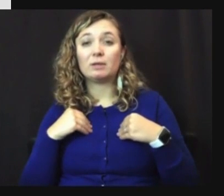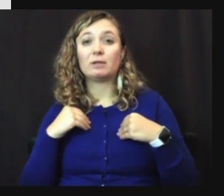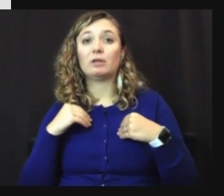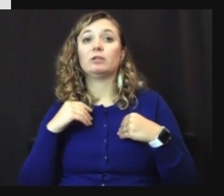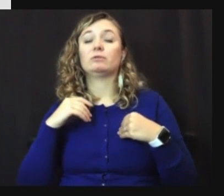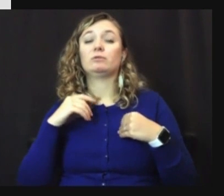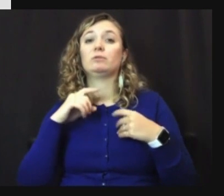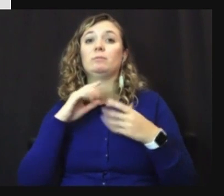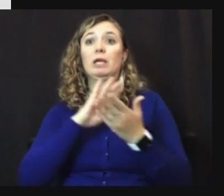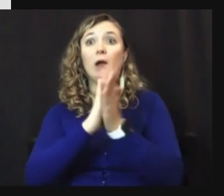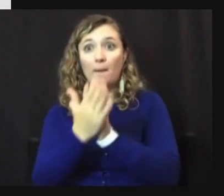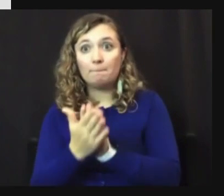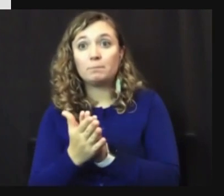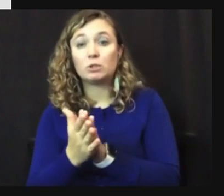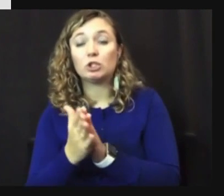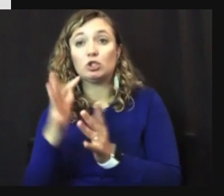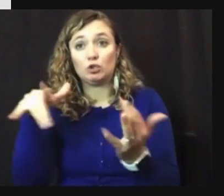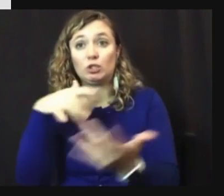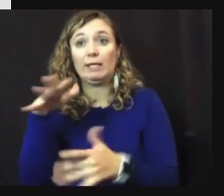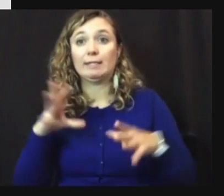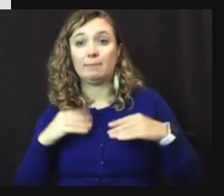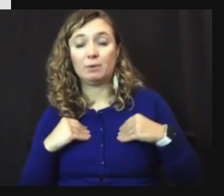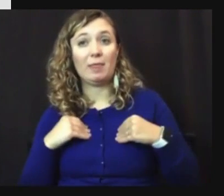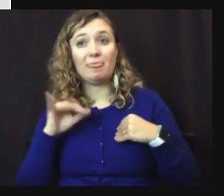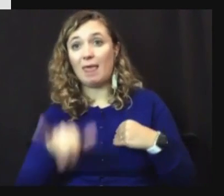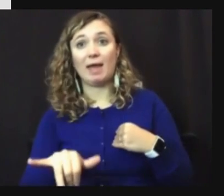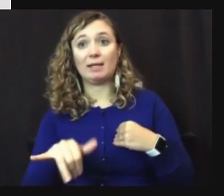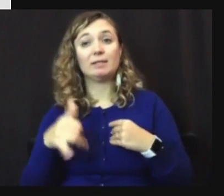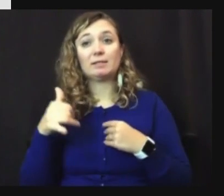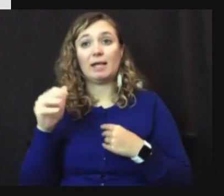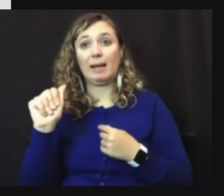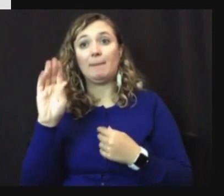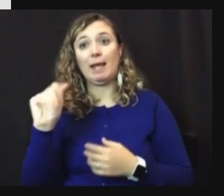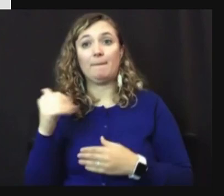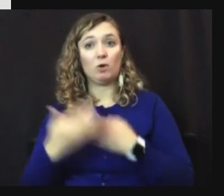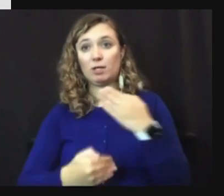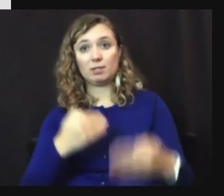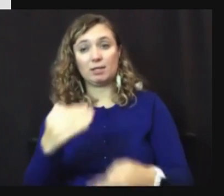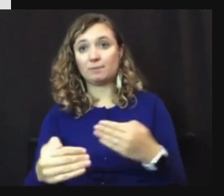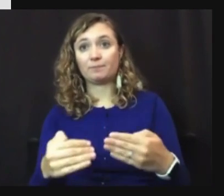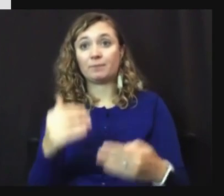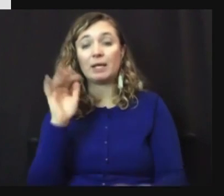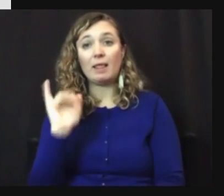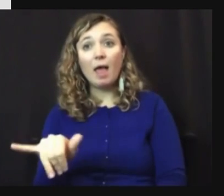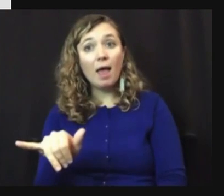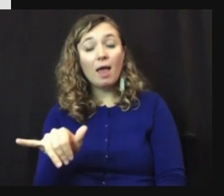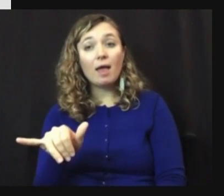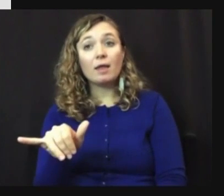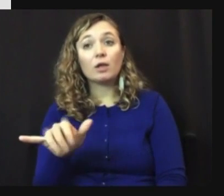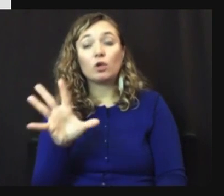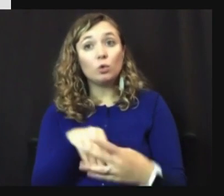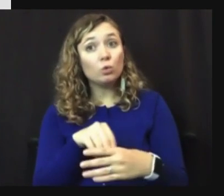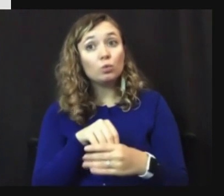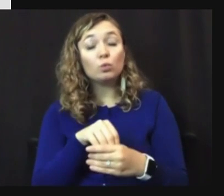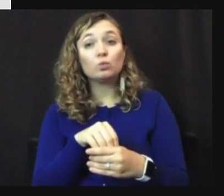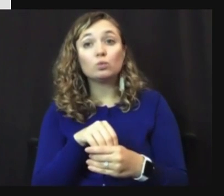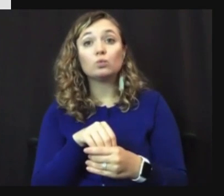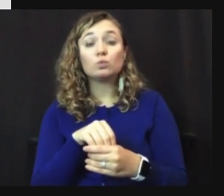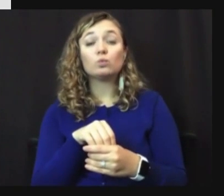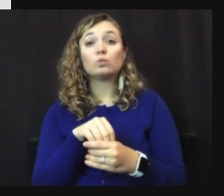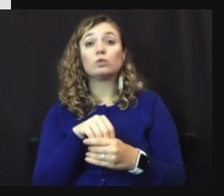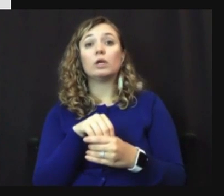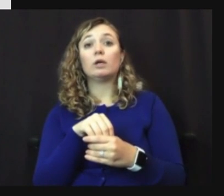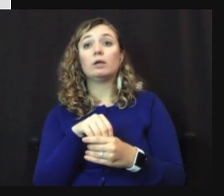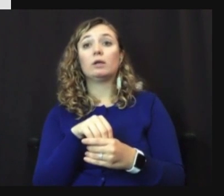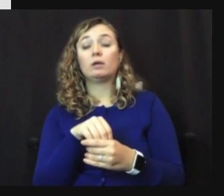That is all ABA is that process. That process includes grooming